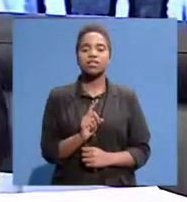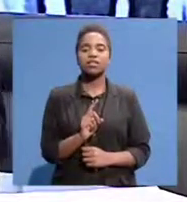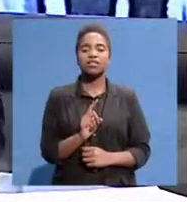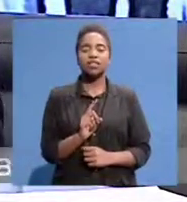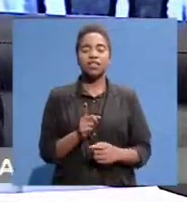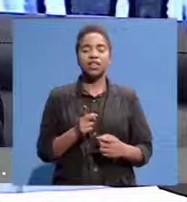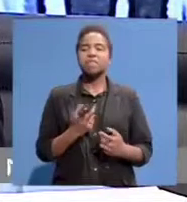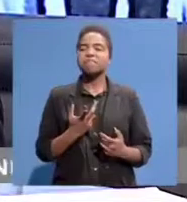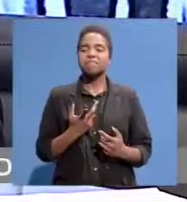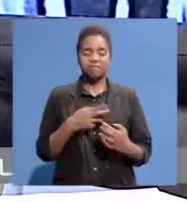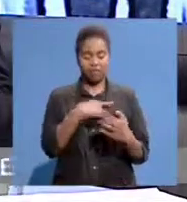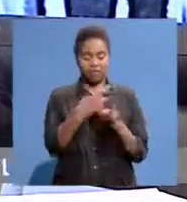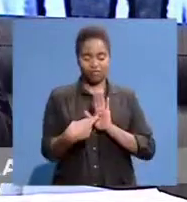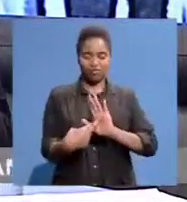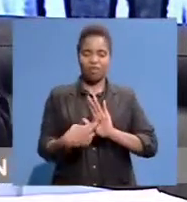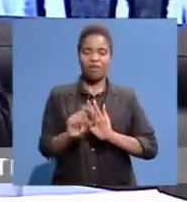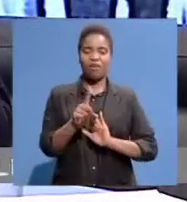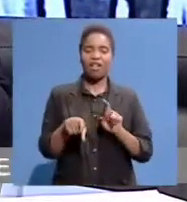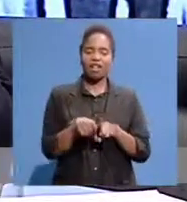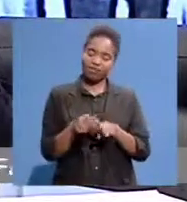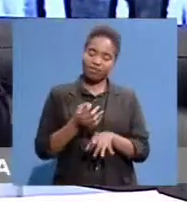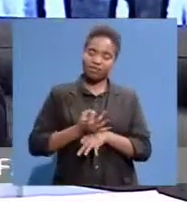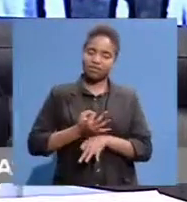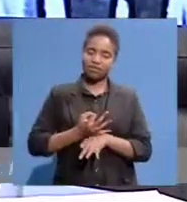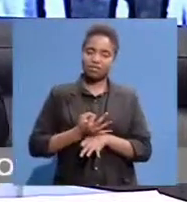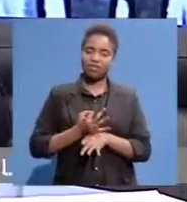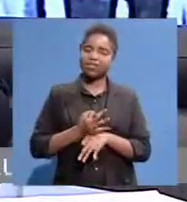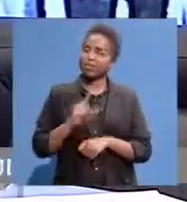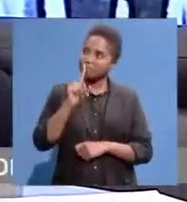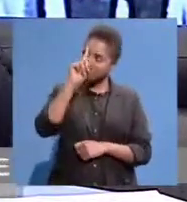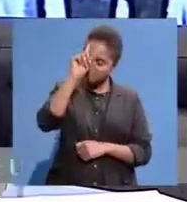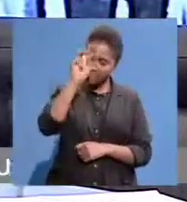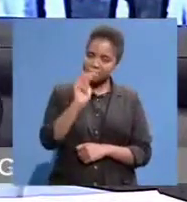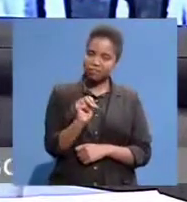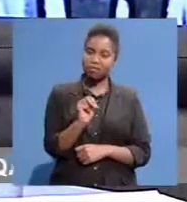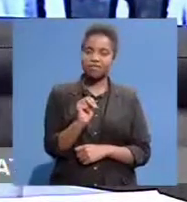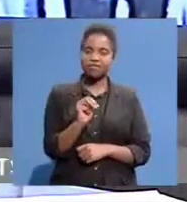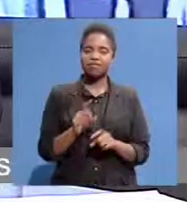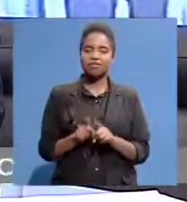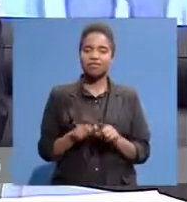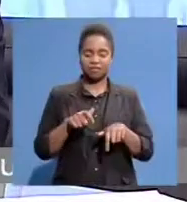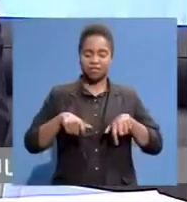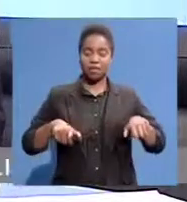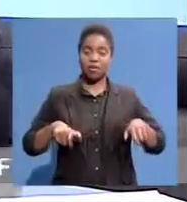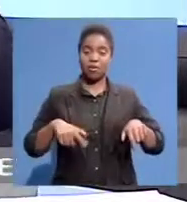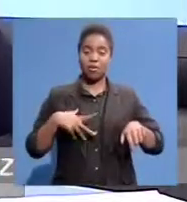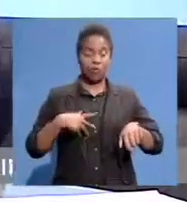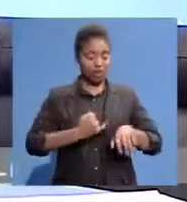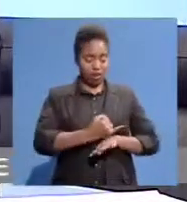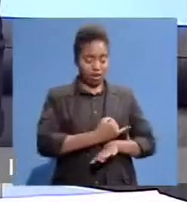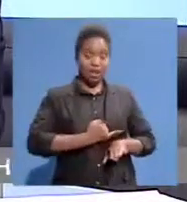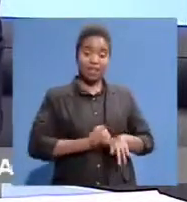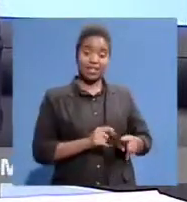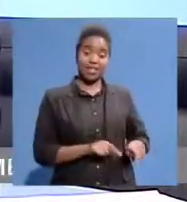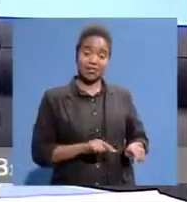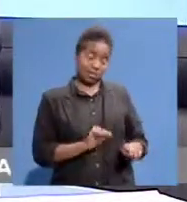profound as, you know, about Tata, and especially the ones who were on Robben Island and Prisoner and all those